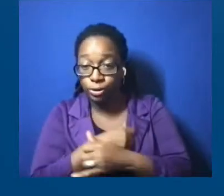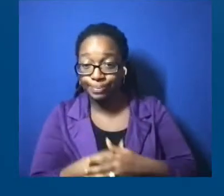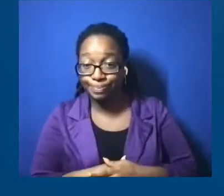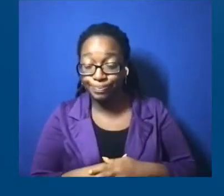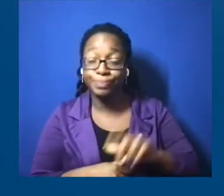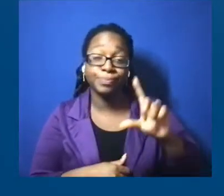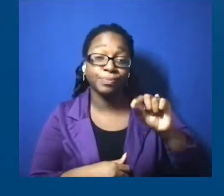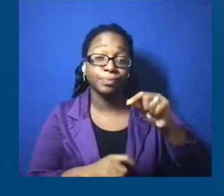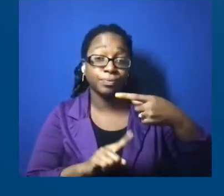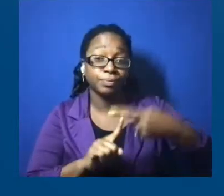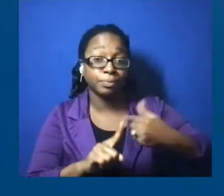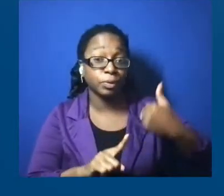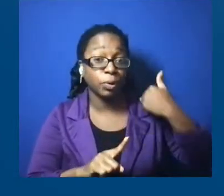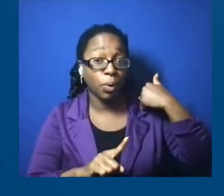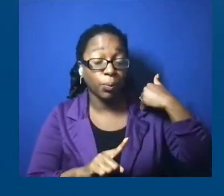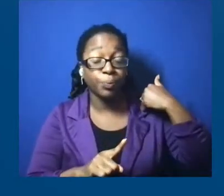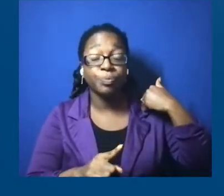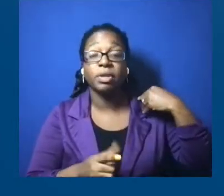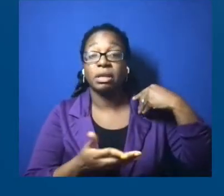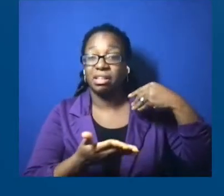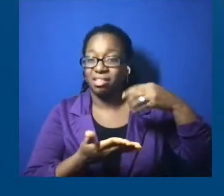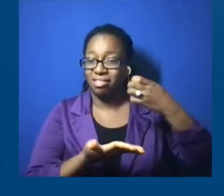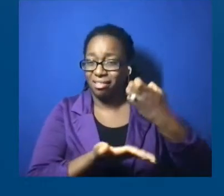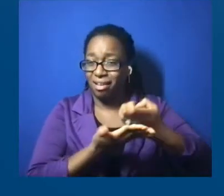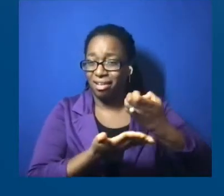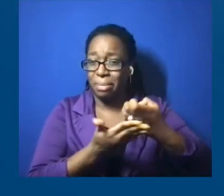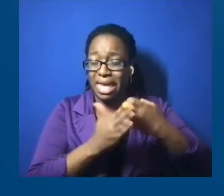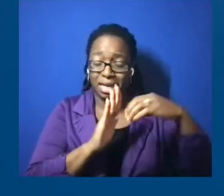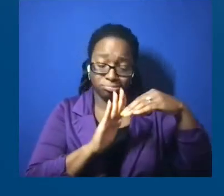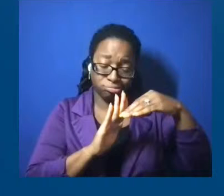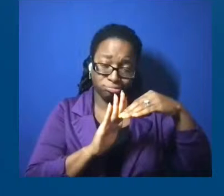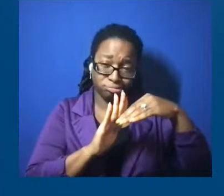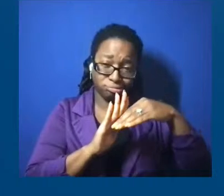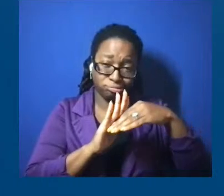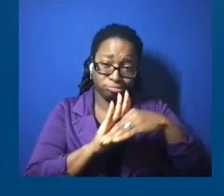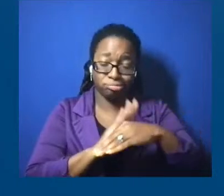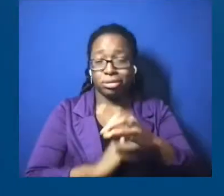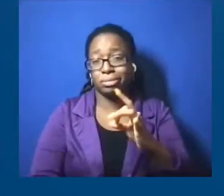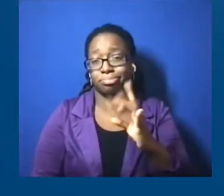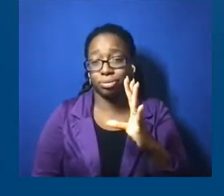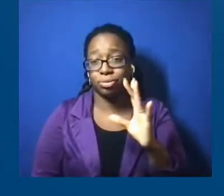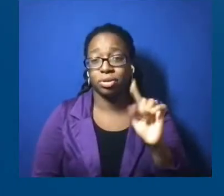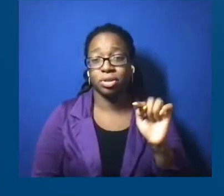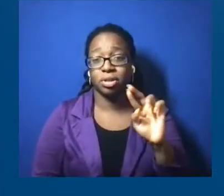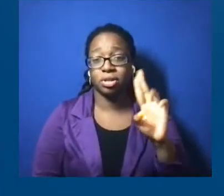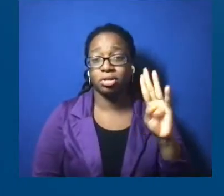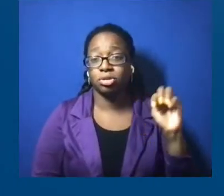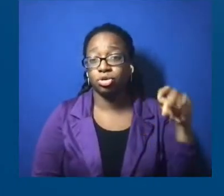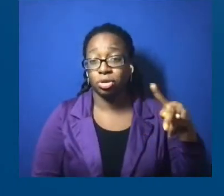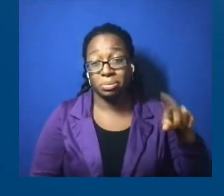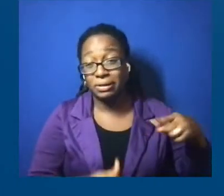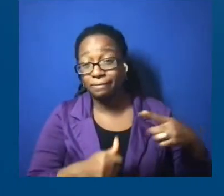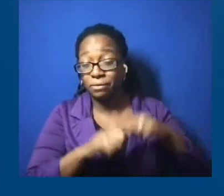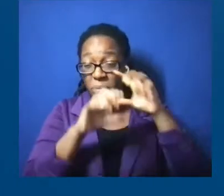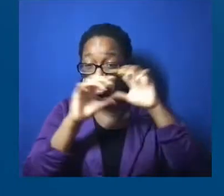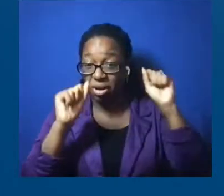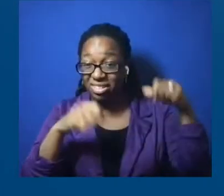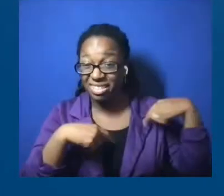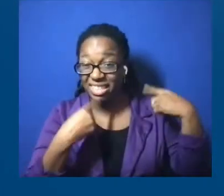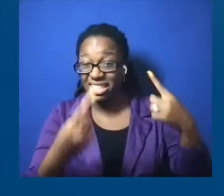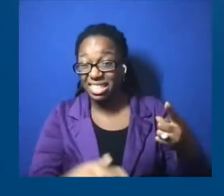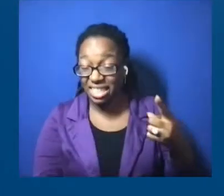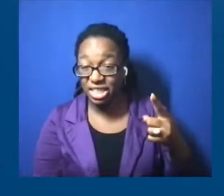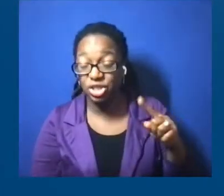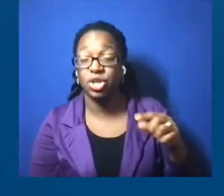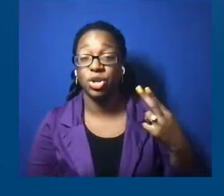the economy was in ruins. Trump is the first president since Herbert Hoover, it's a fact, since Herbert